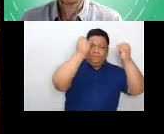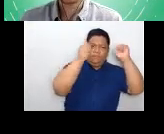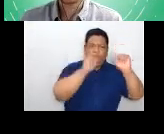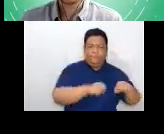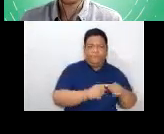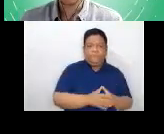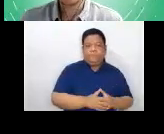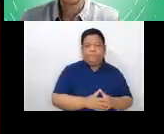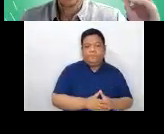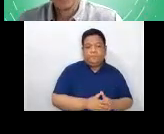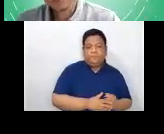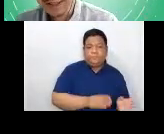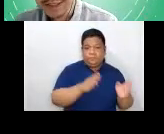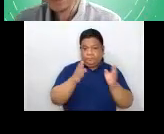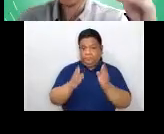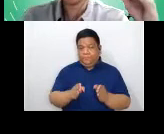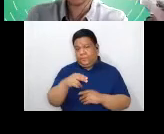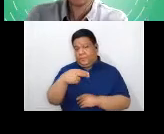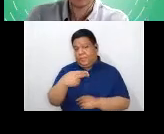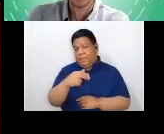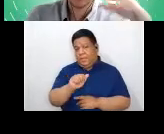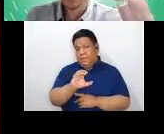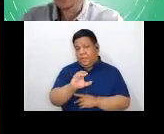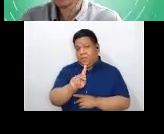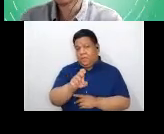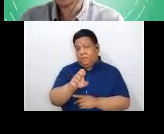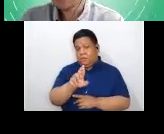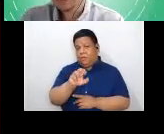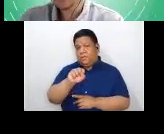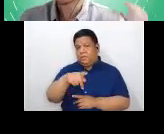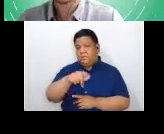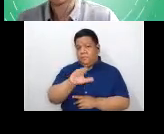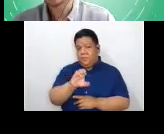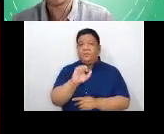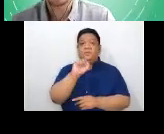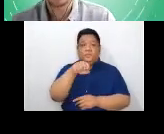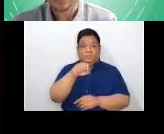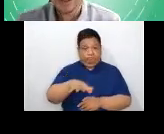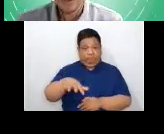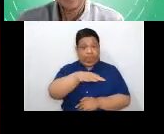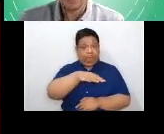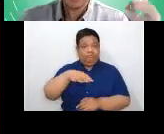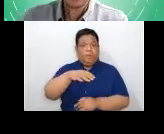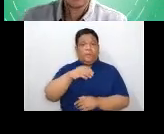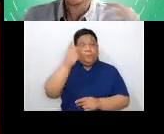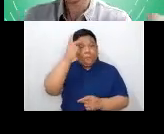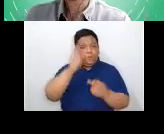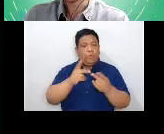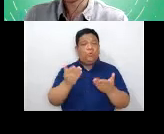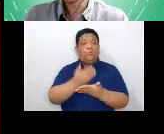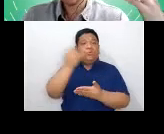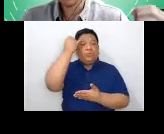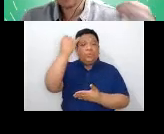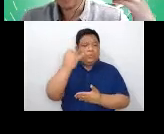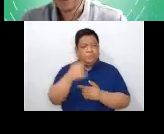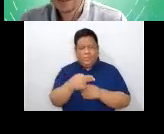okay? Now, a hackerspace is kind of similar in that it's also a space that is meant for new ideas, but it's called hacker